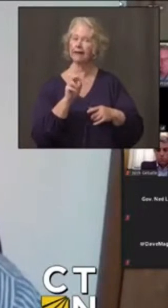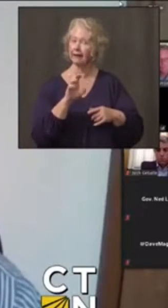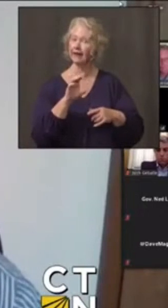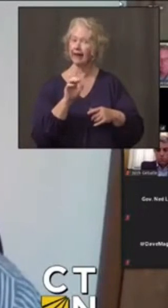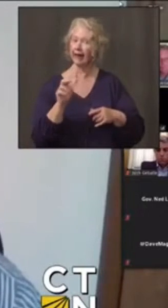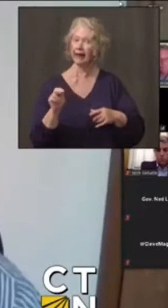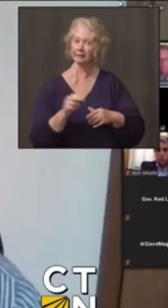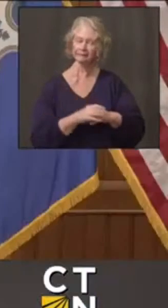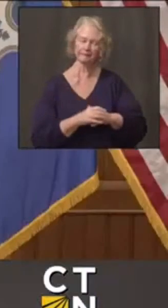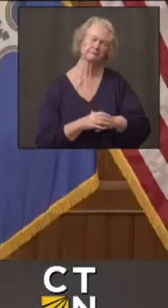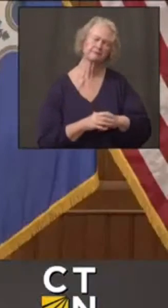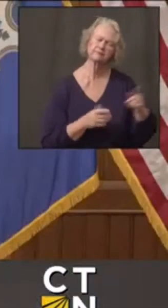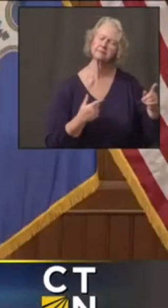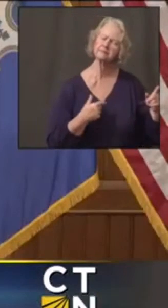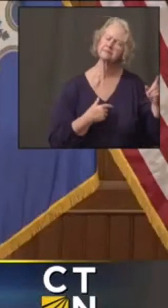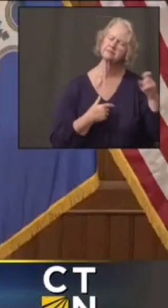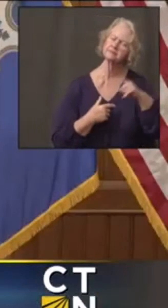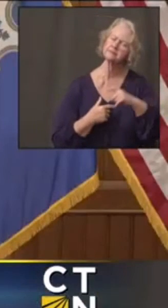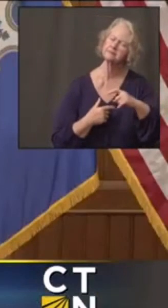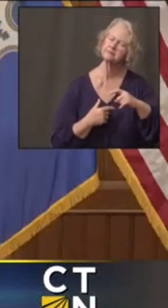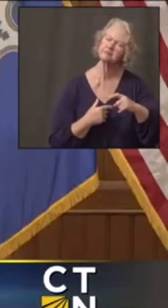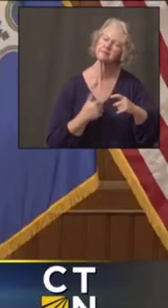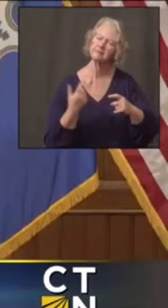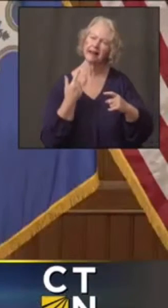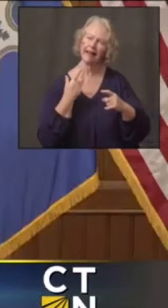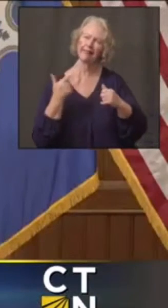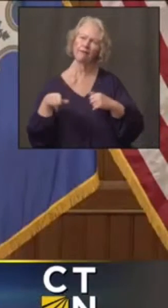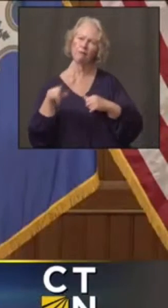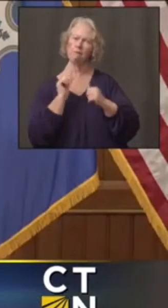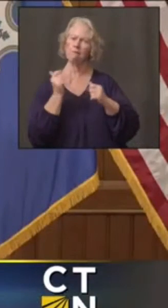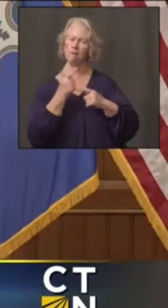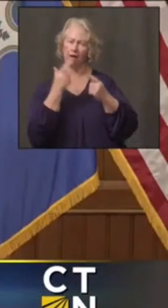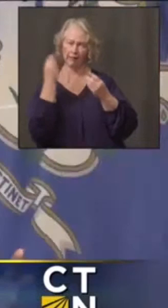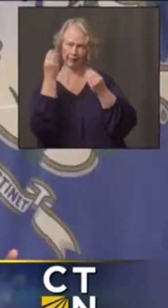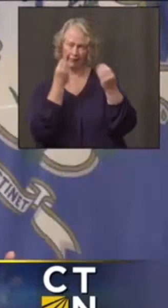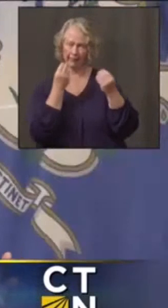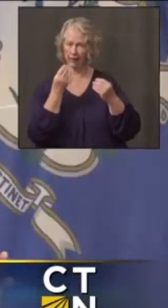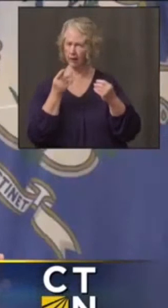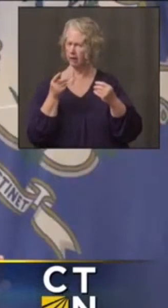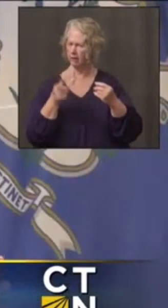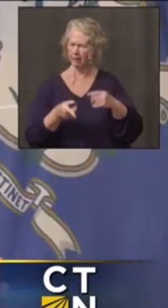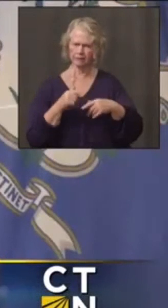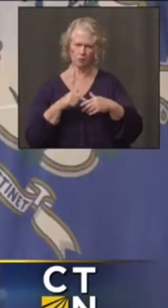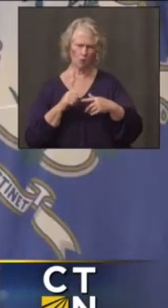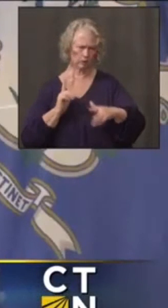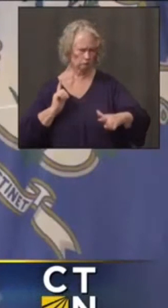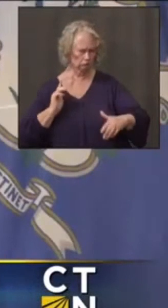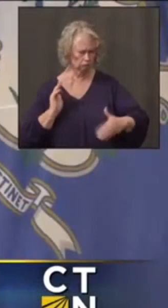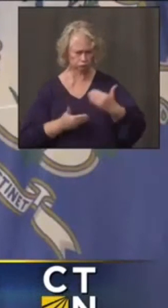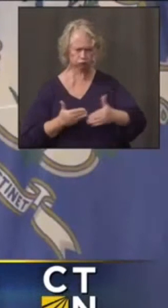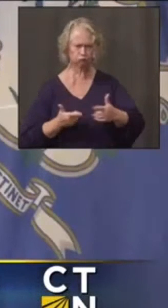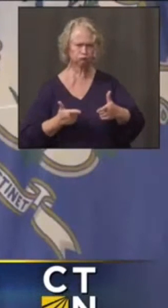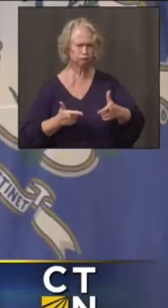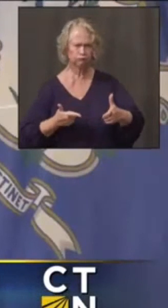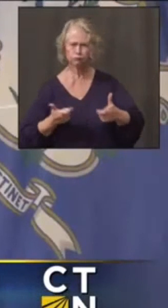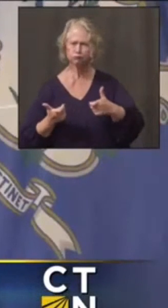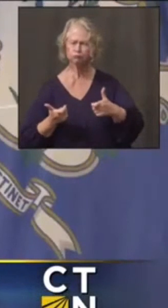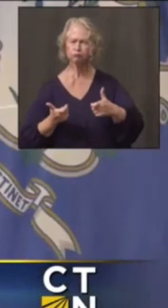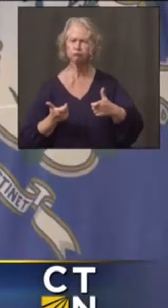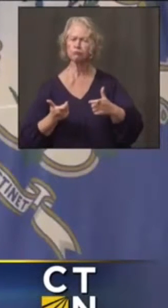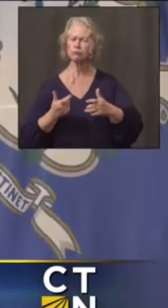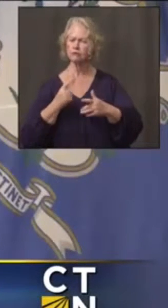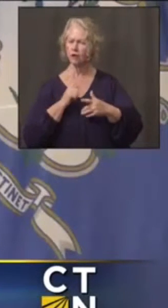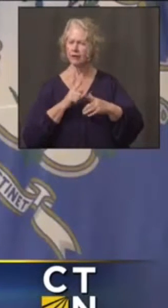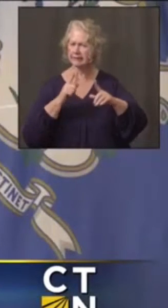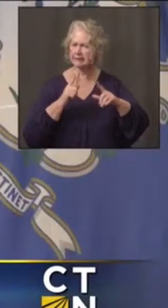Let me ask one question, just because I think it's on everybody's mind. You move very fast to get this vaccine tested